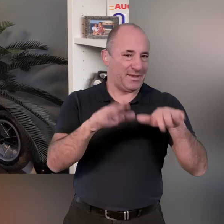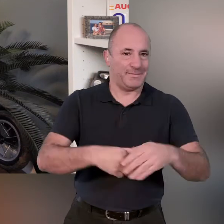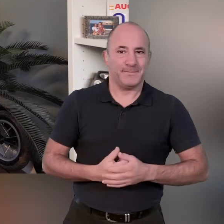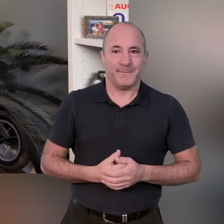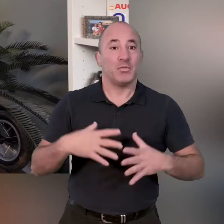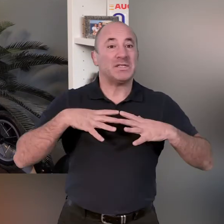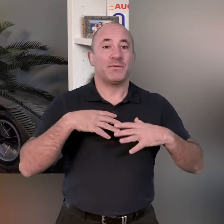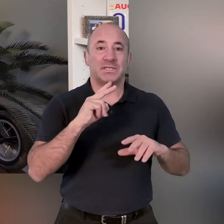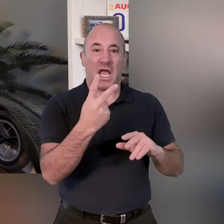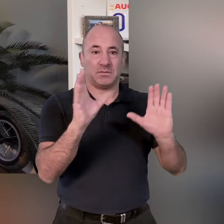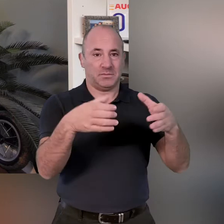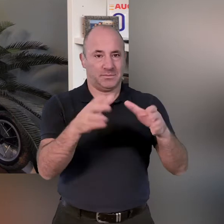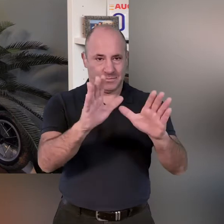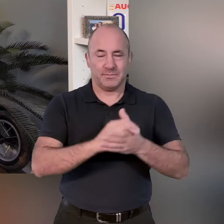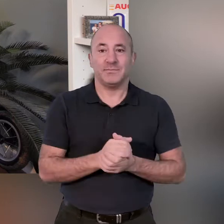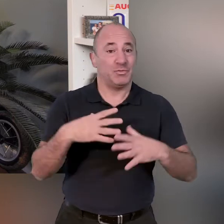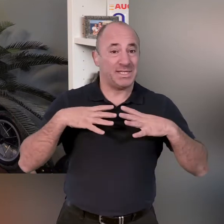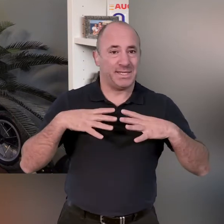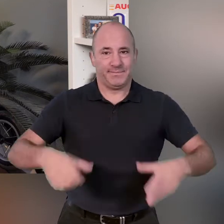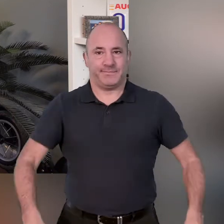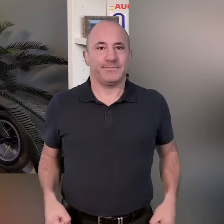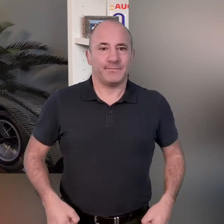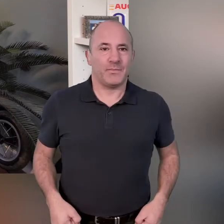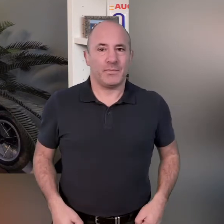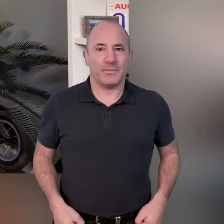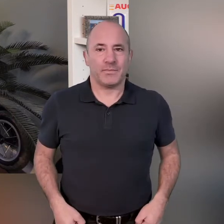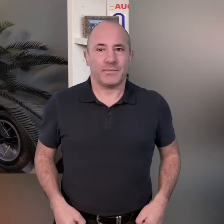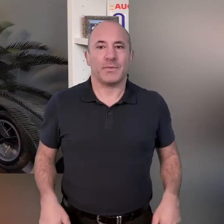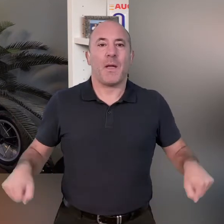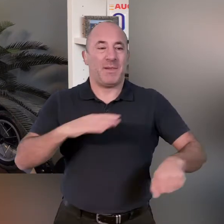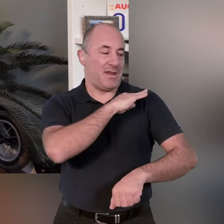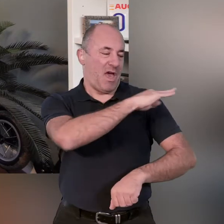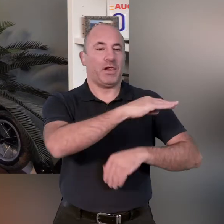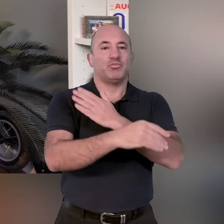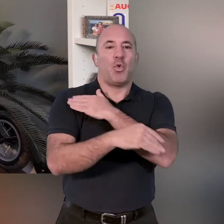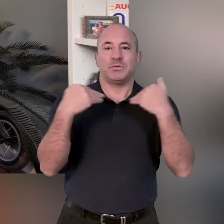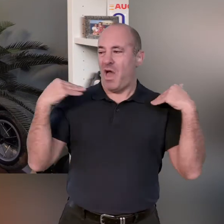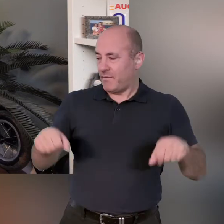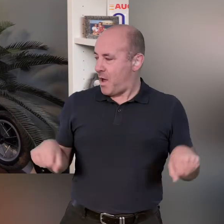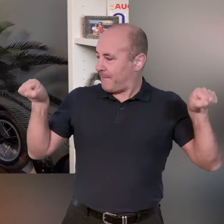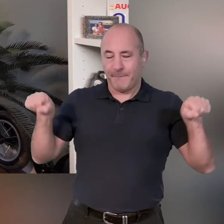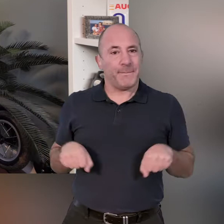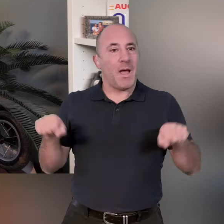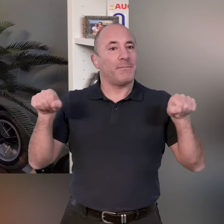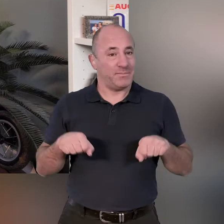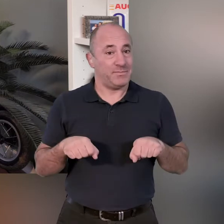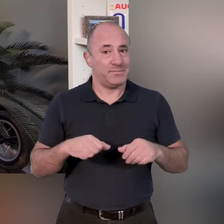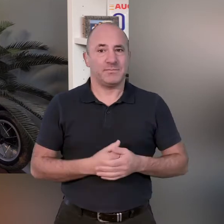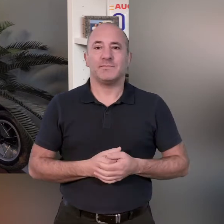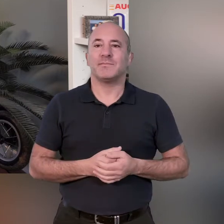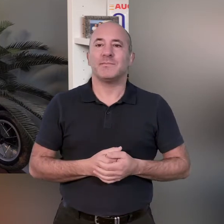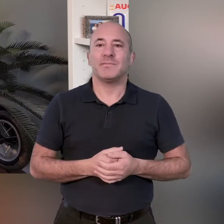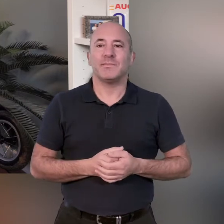Let's go for set number 2. Ready? Arms by your side, then up to shoulder height here. Off we go.